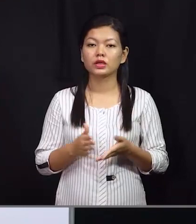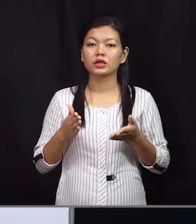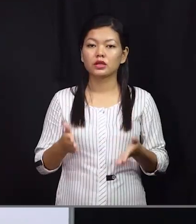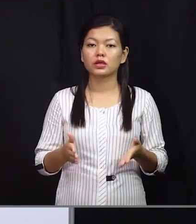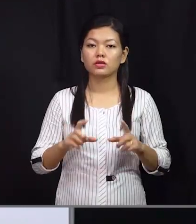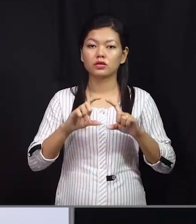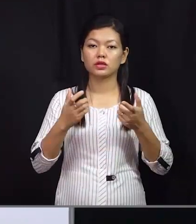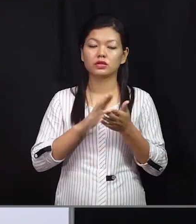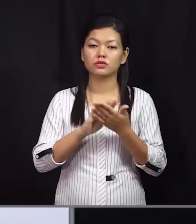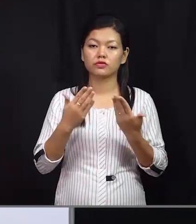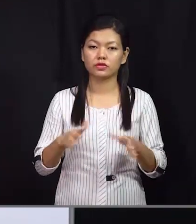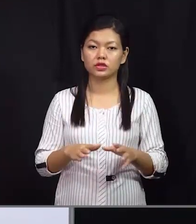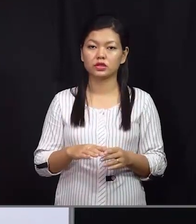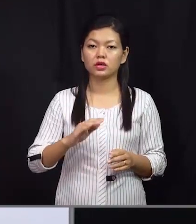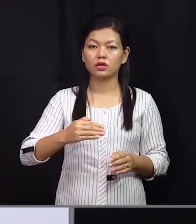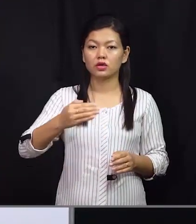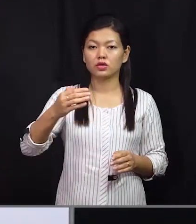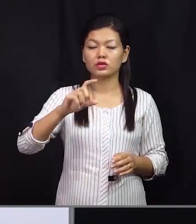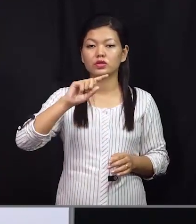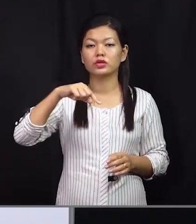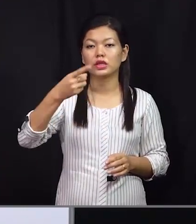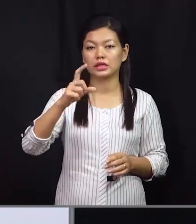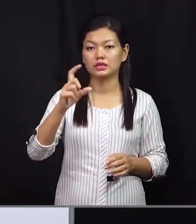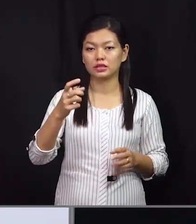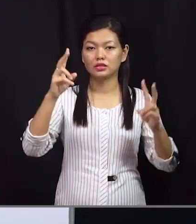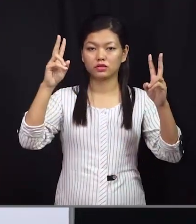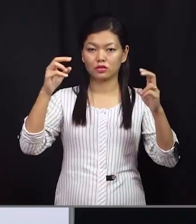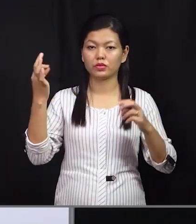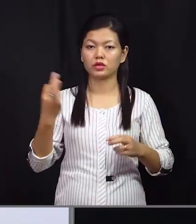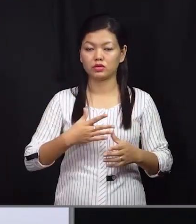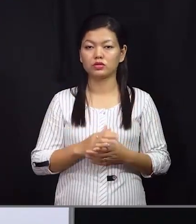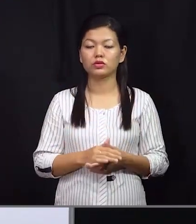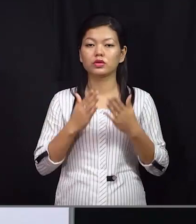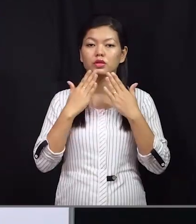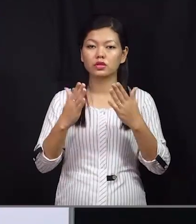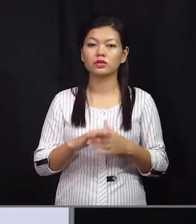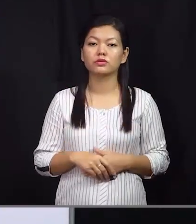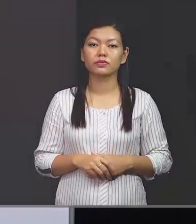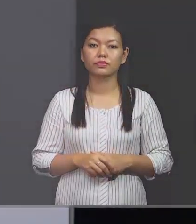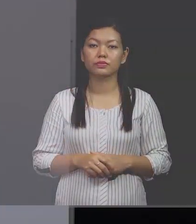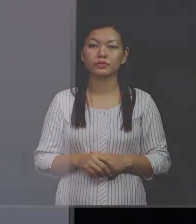end of this class. We will continue some topics in next class. Thank you.